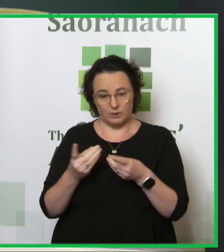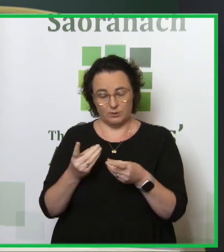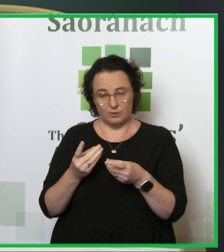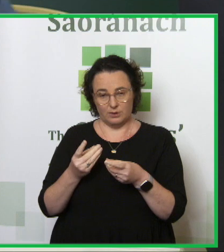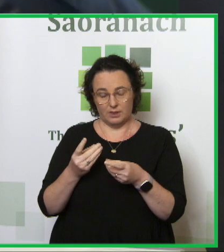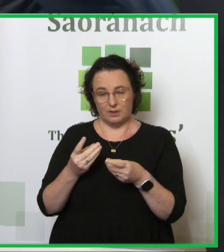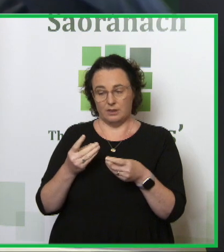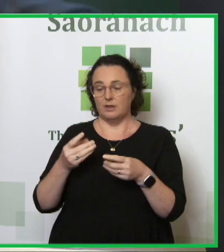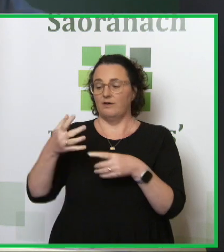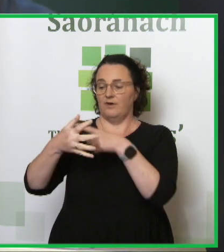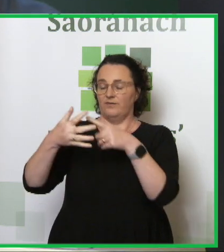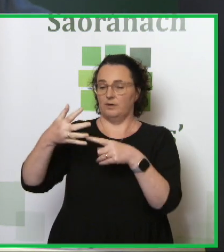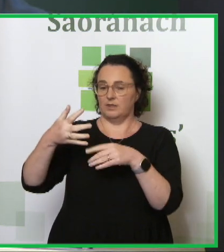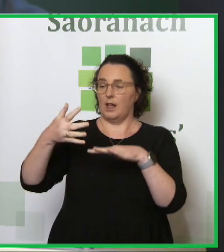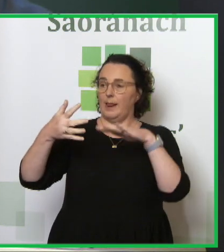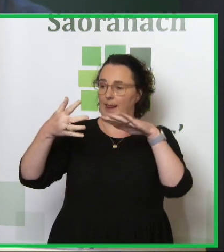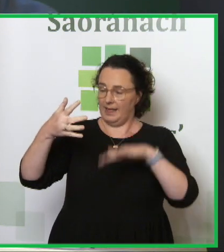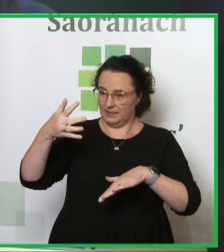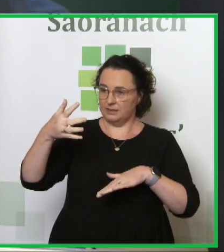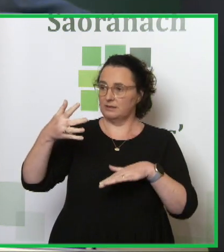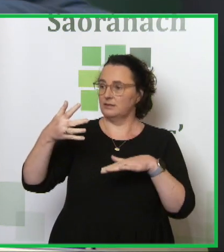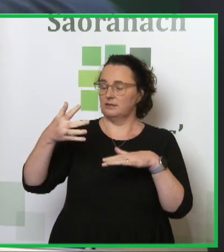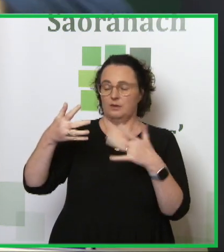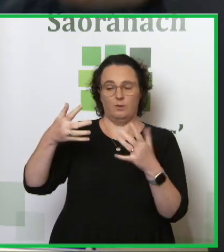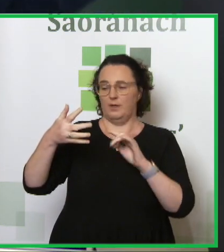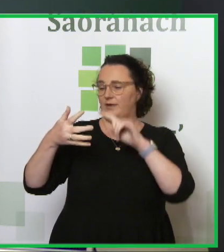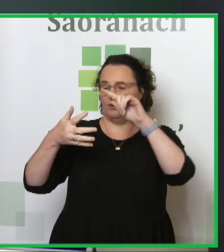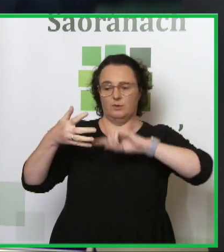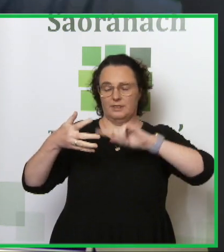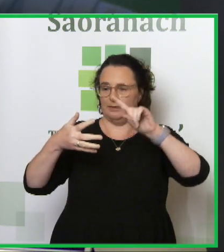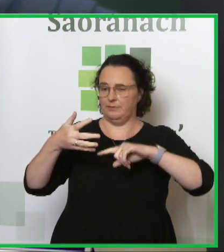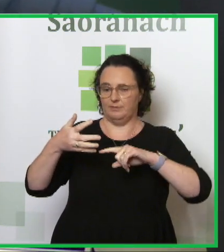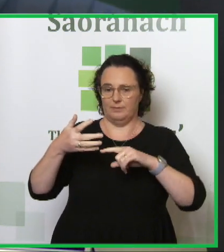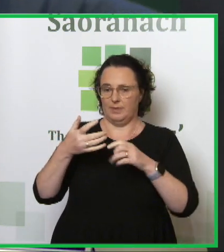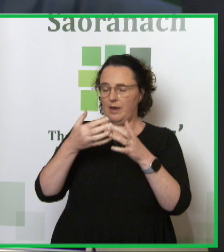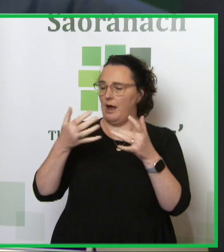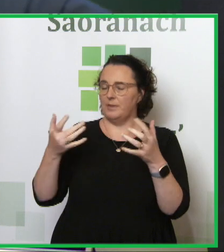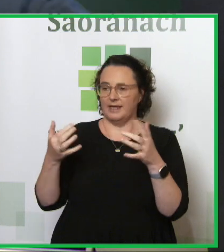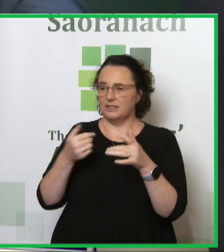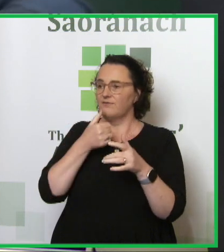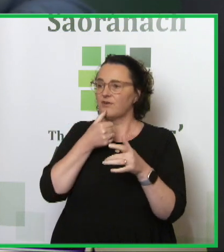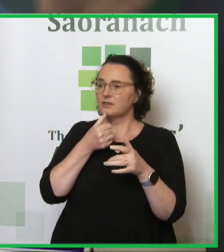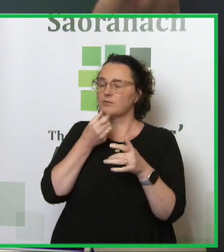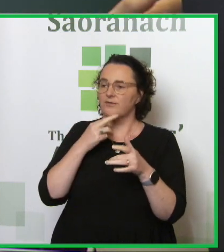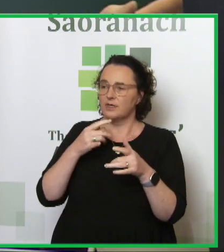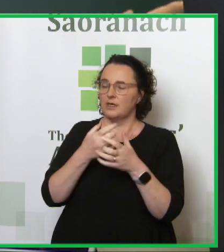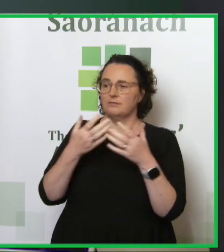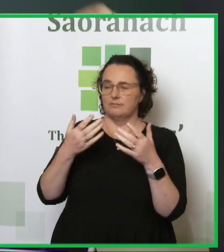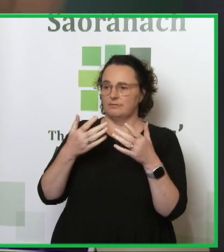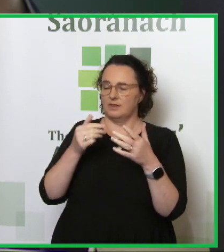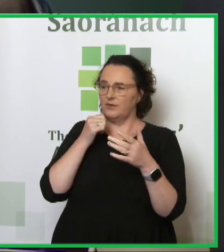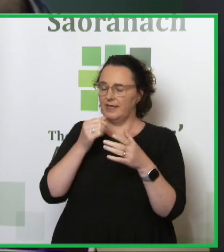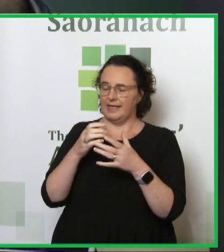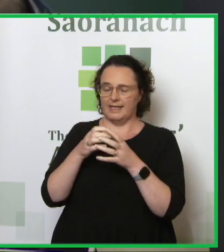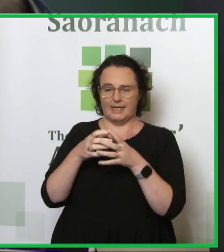eliminate the one that scores least. So we sort them all by the first preferences. None gets a clear